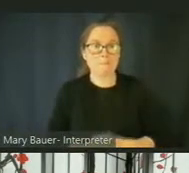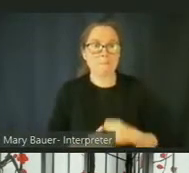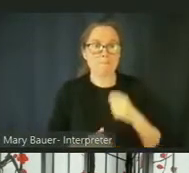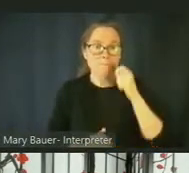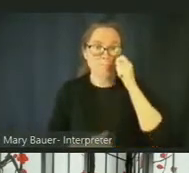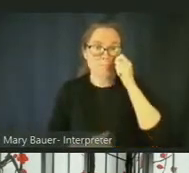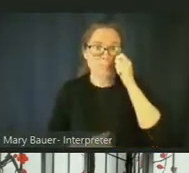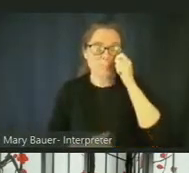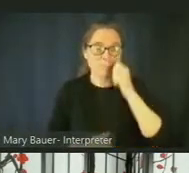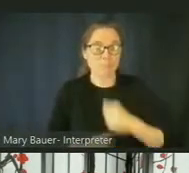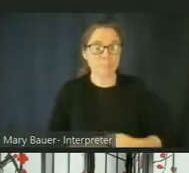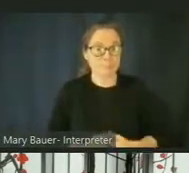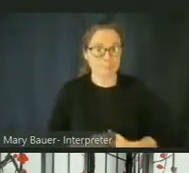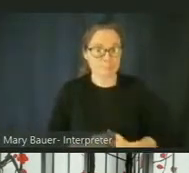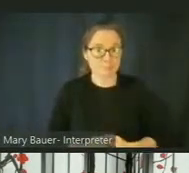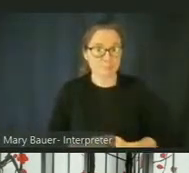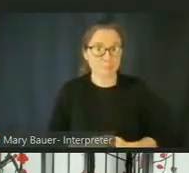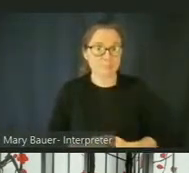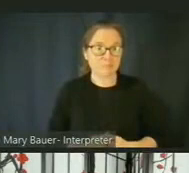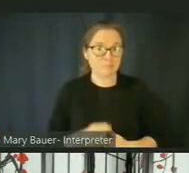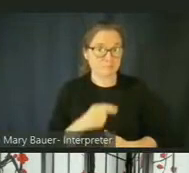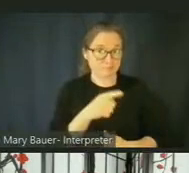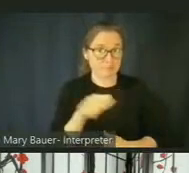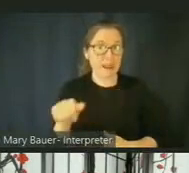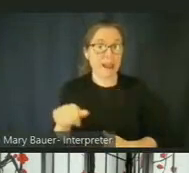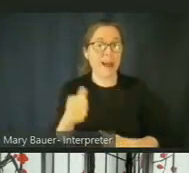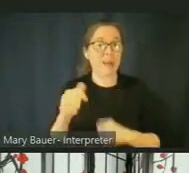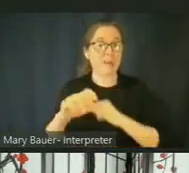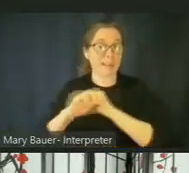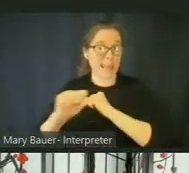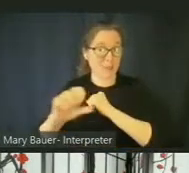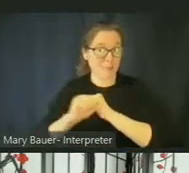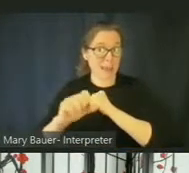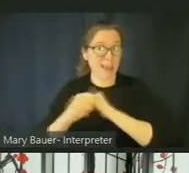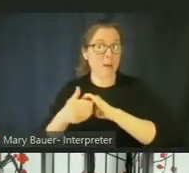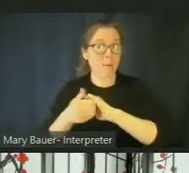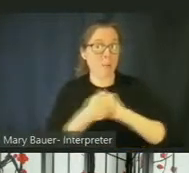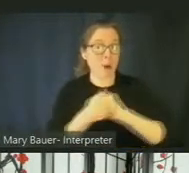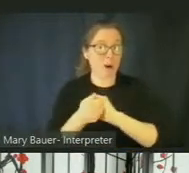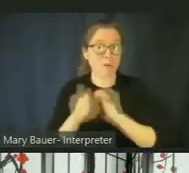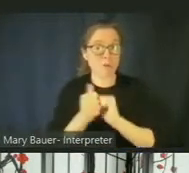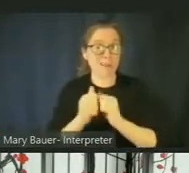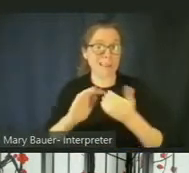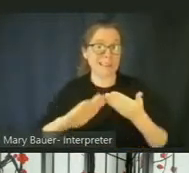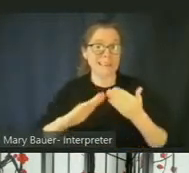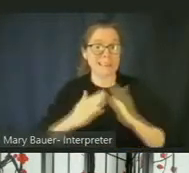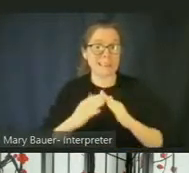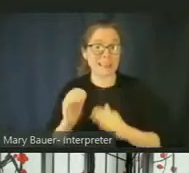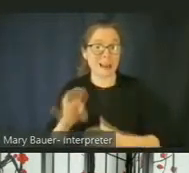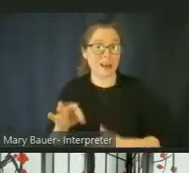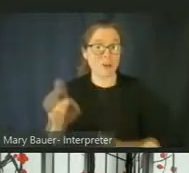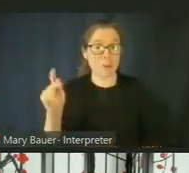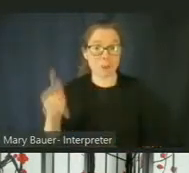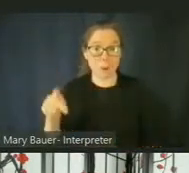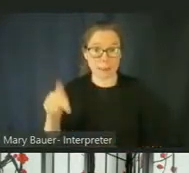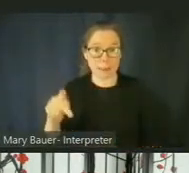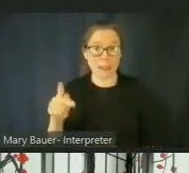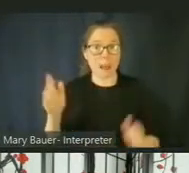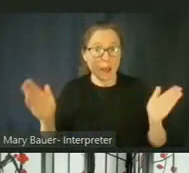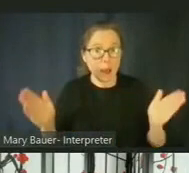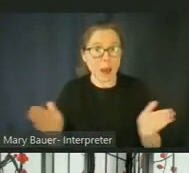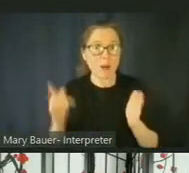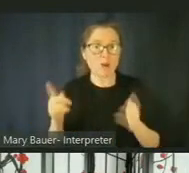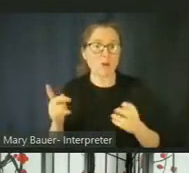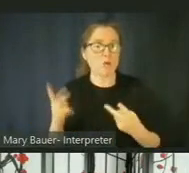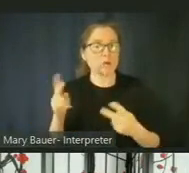So this slide represents another campaign that we did in partnership with our partners at City of Portland. We encourage you to visit